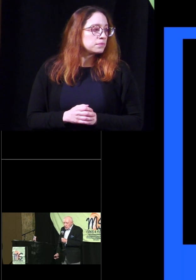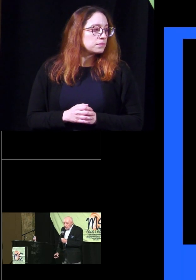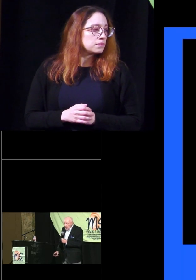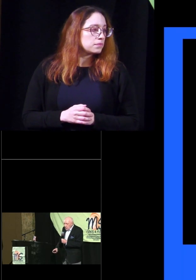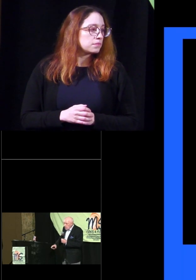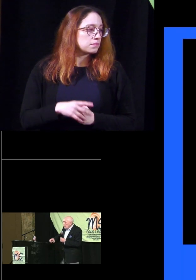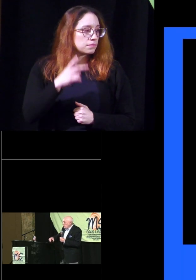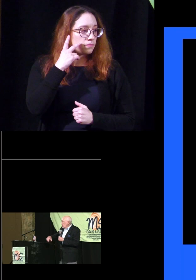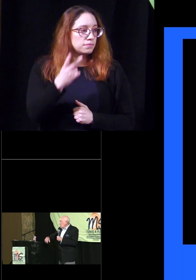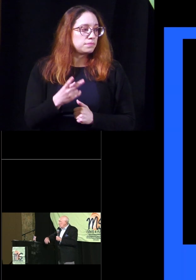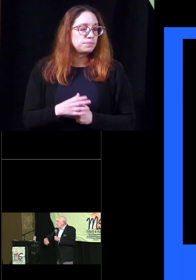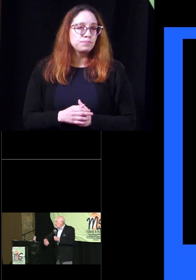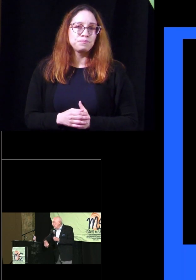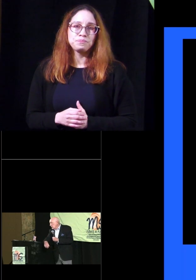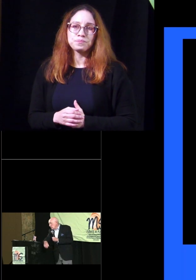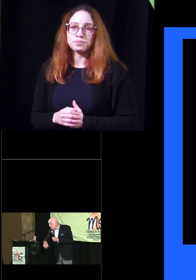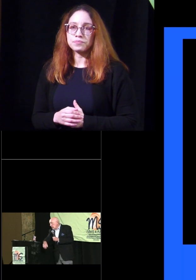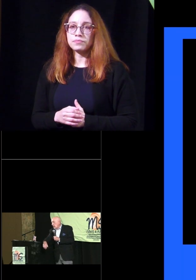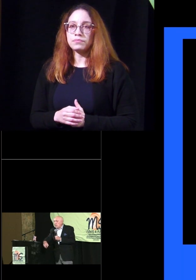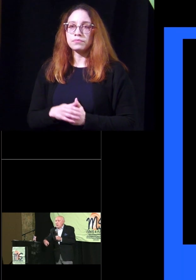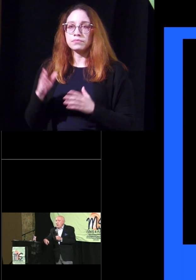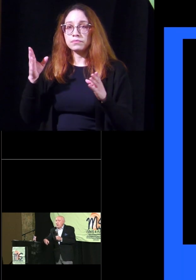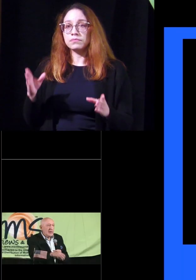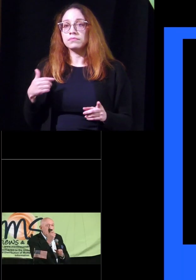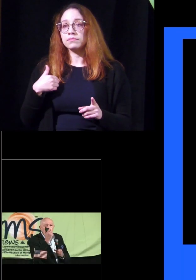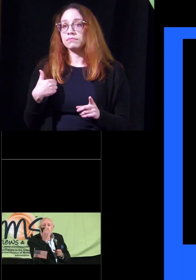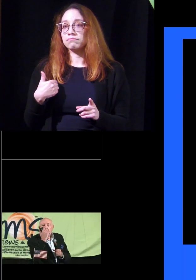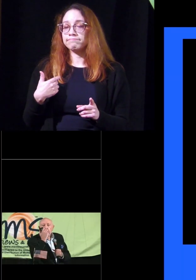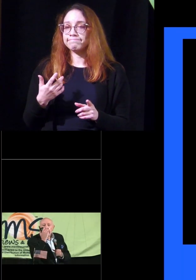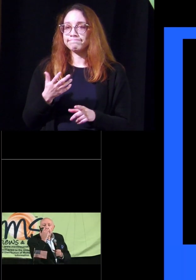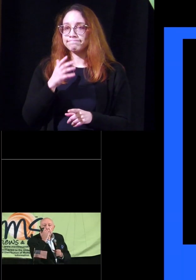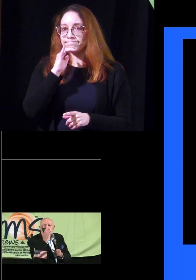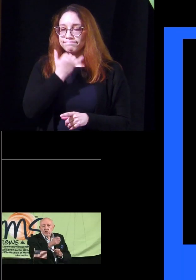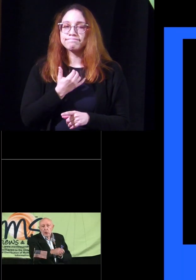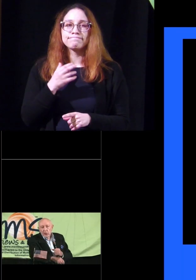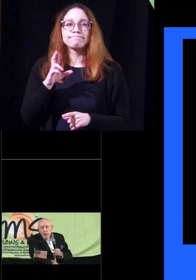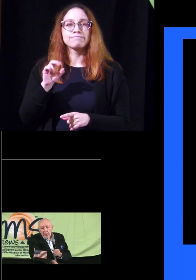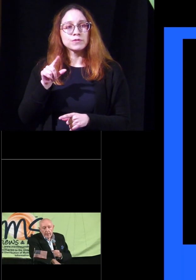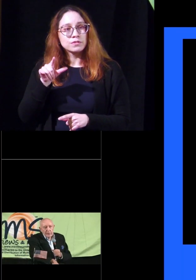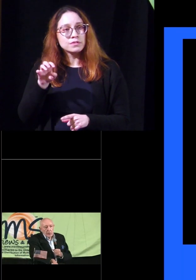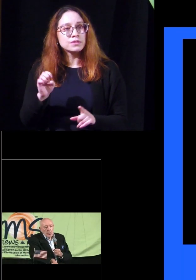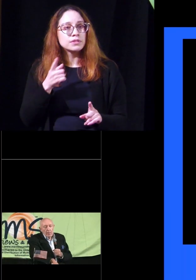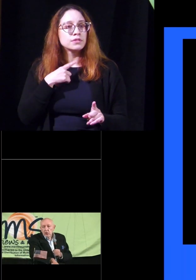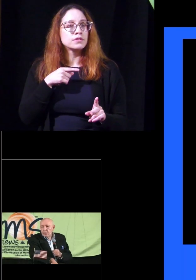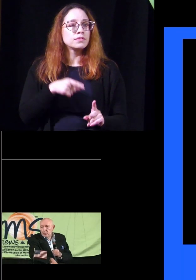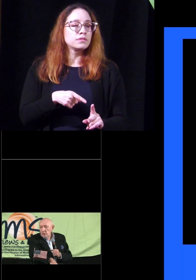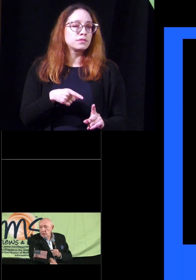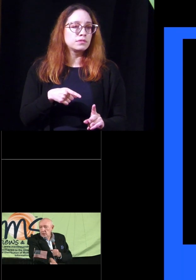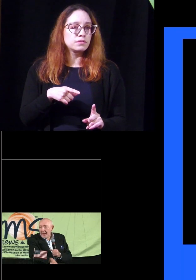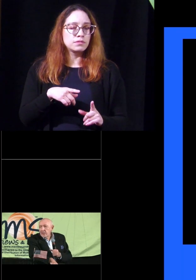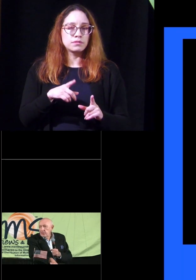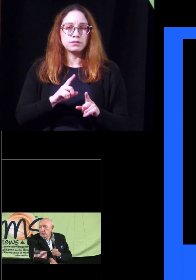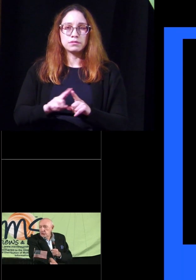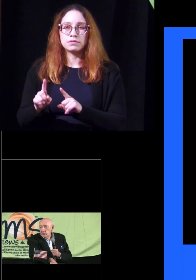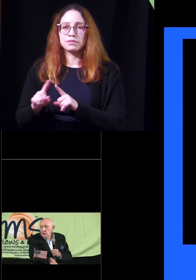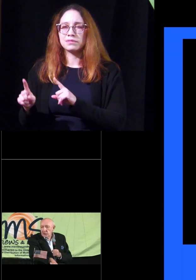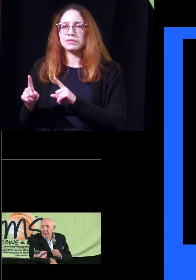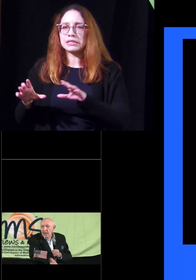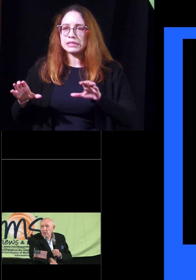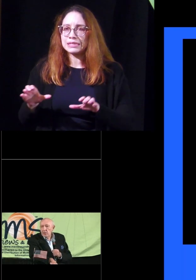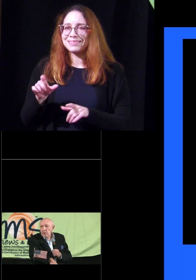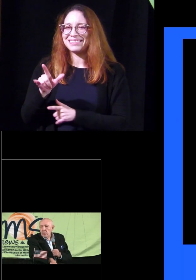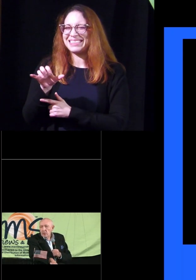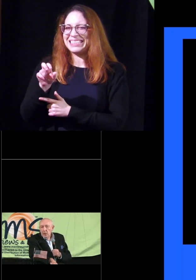Look at this one. This is a person that had a relapse, and associated with the relapse, there were multiple active lesions